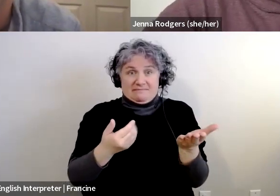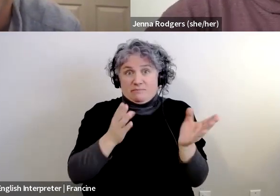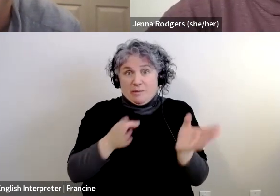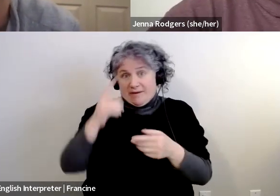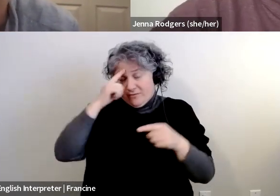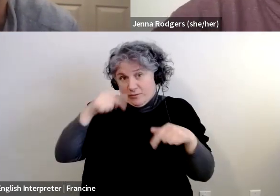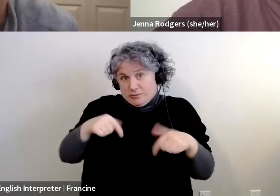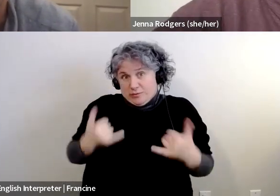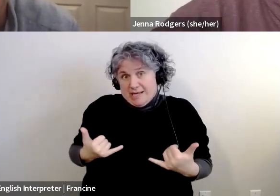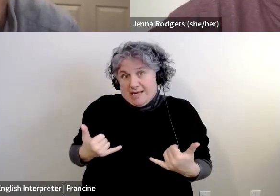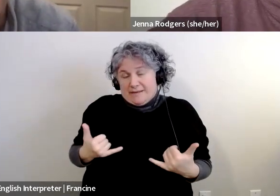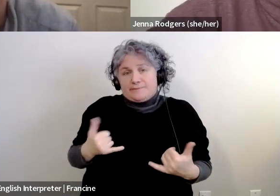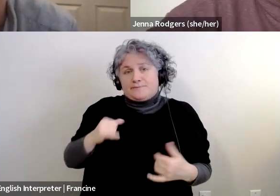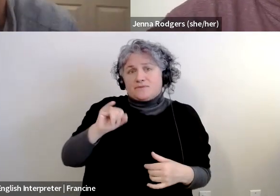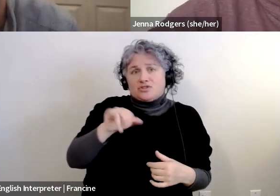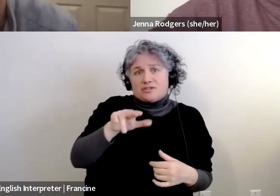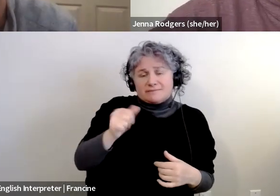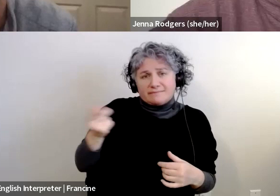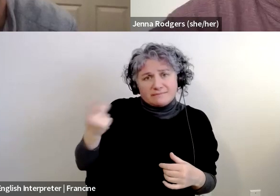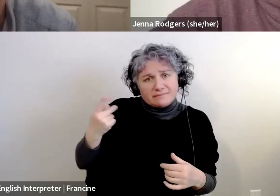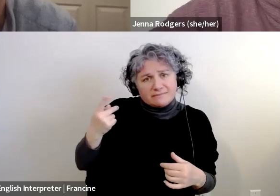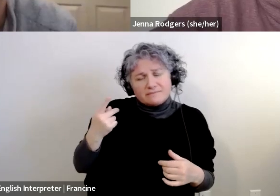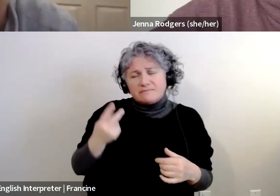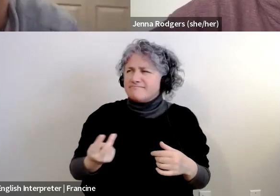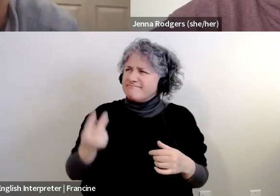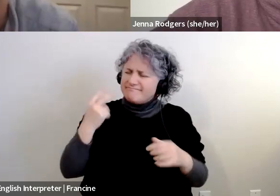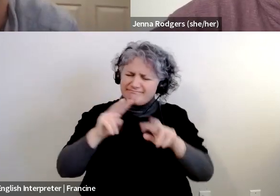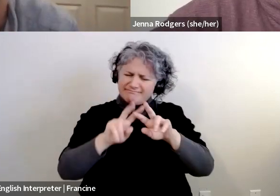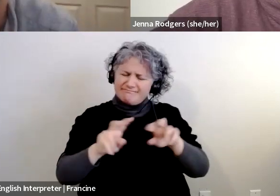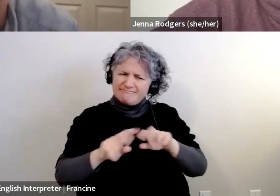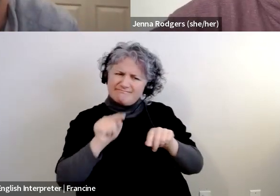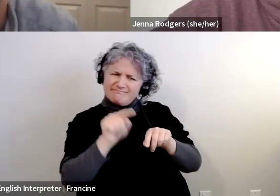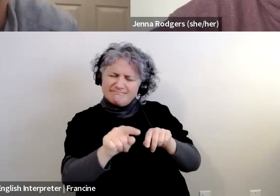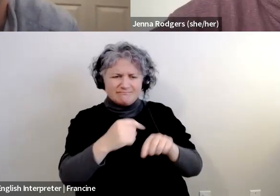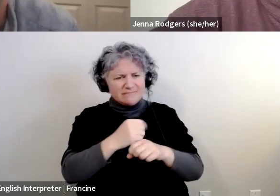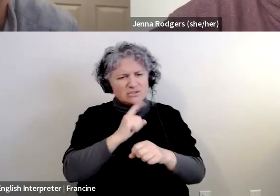this training, Jenna and I have gone back to re-examine, because it's quite nuanced.